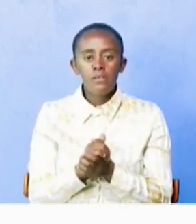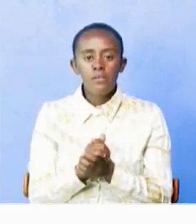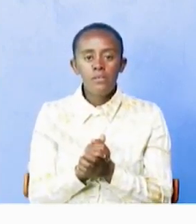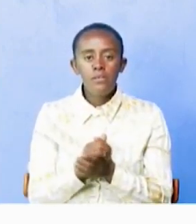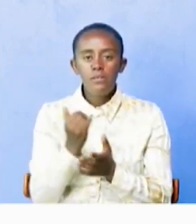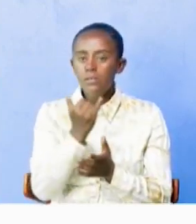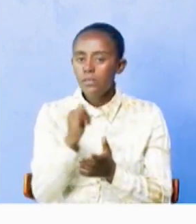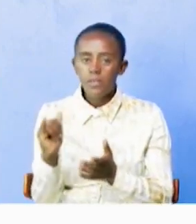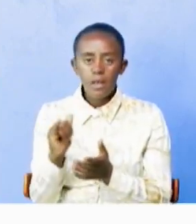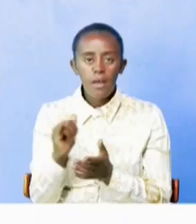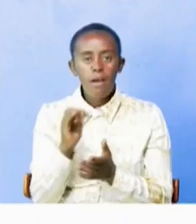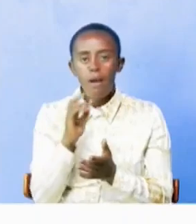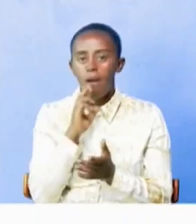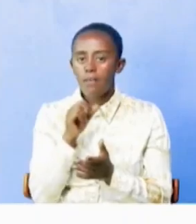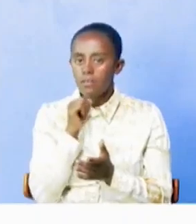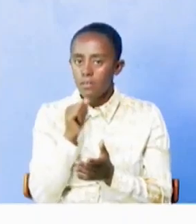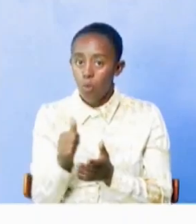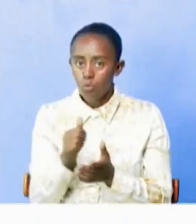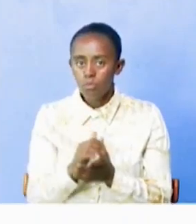they are not